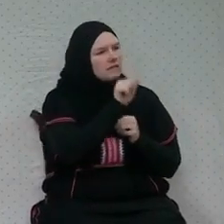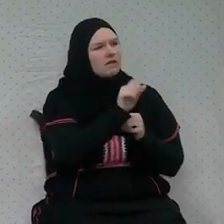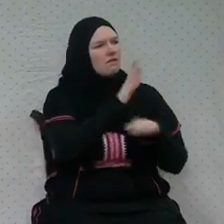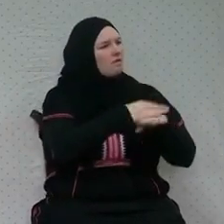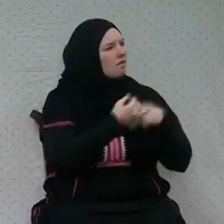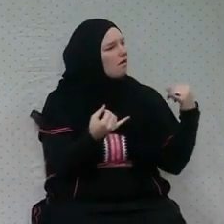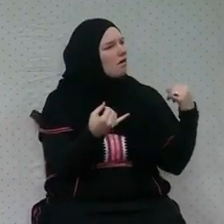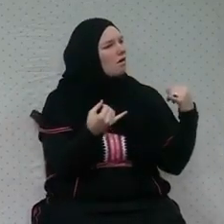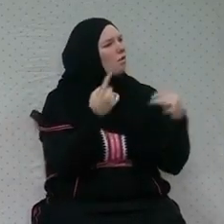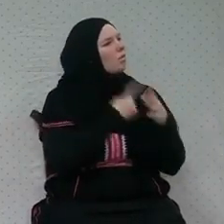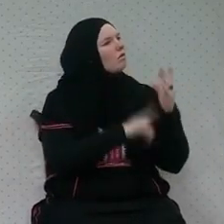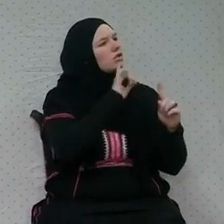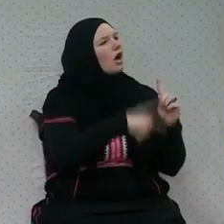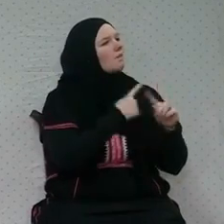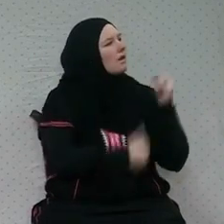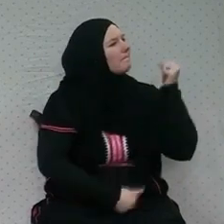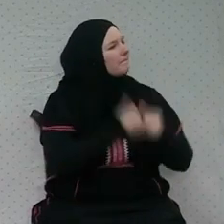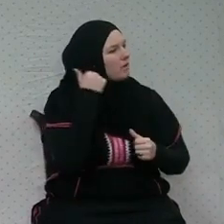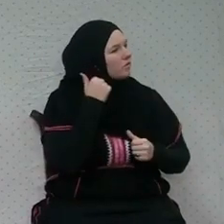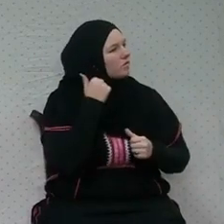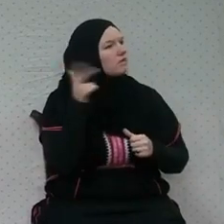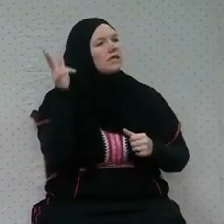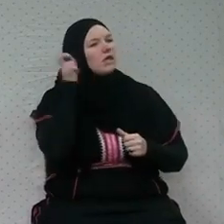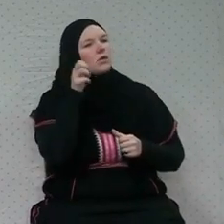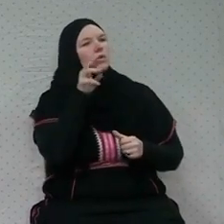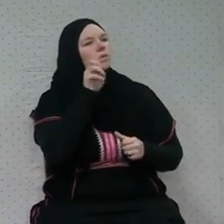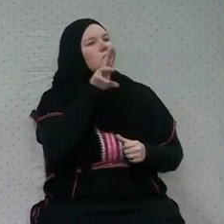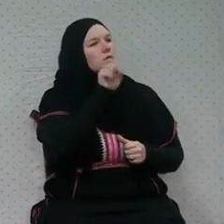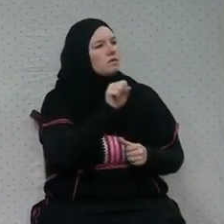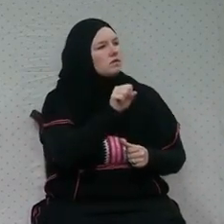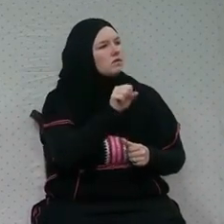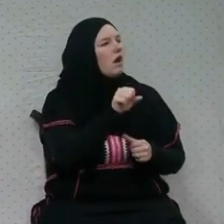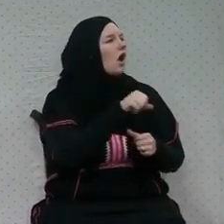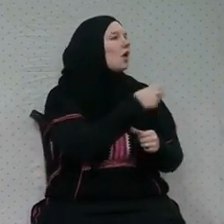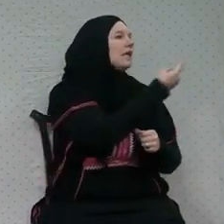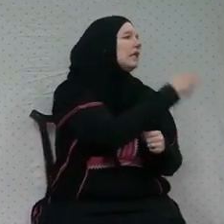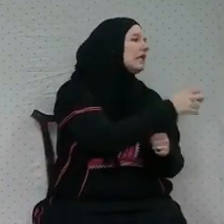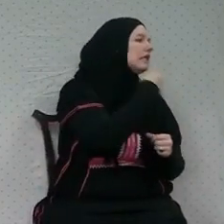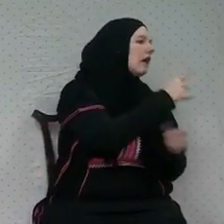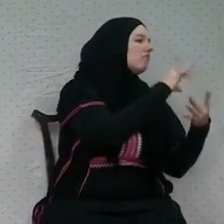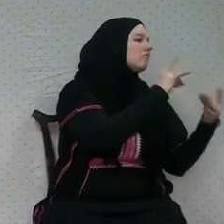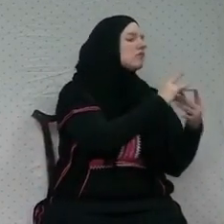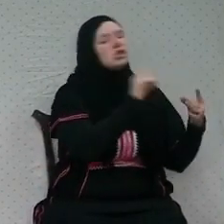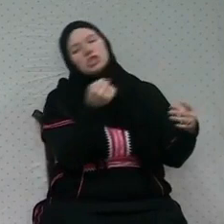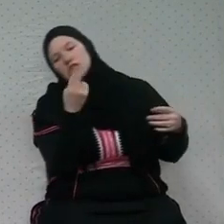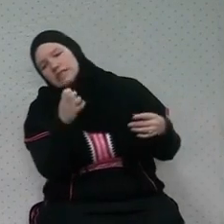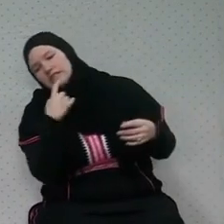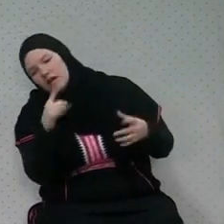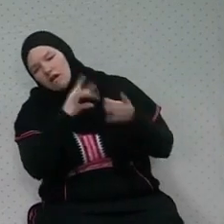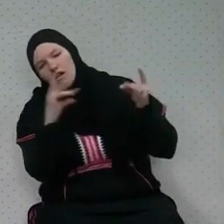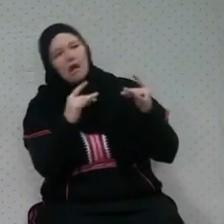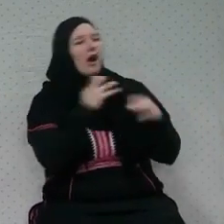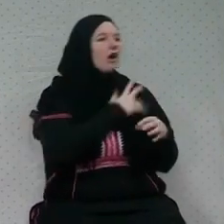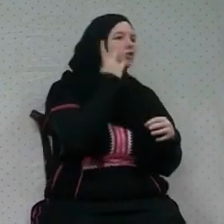do we talk about the most after we hear the news? He said, she said, he did, she did.